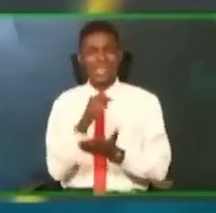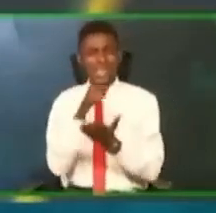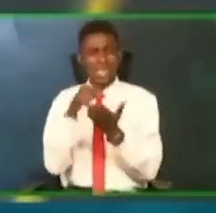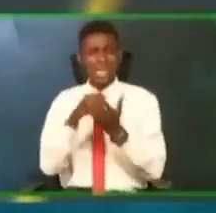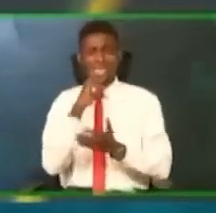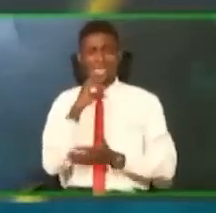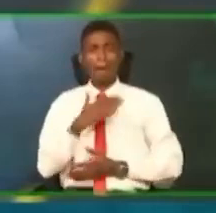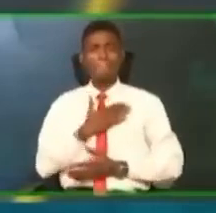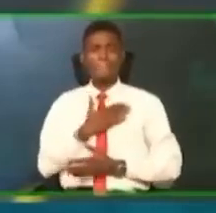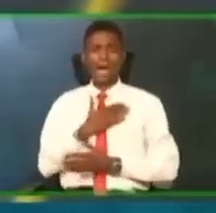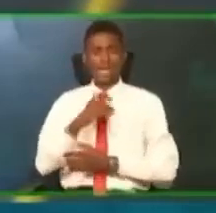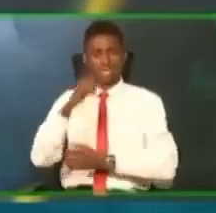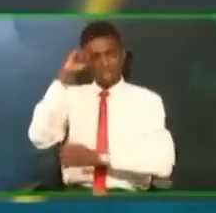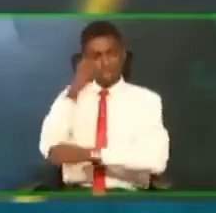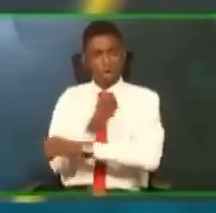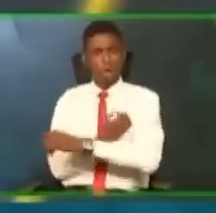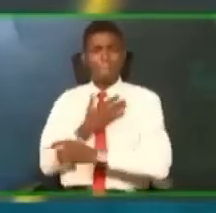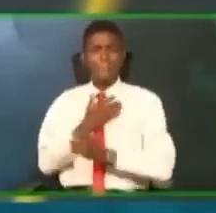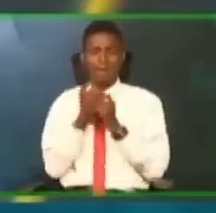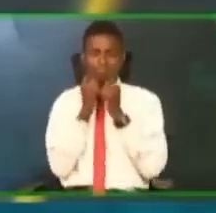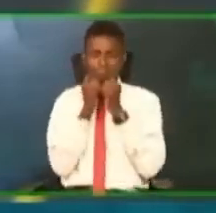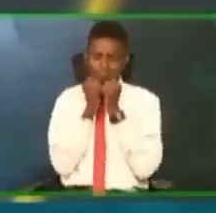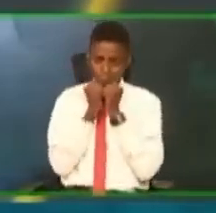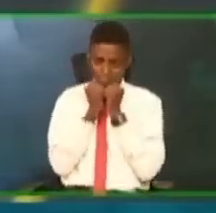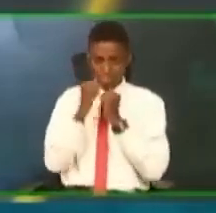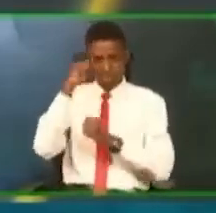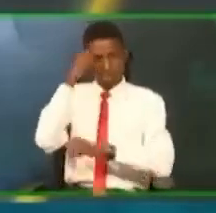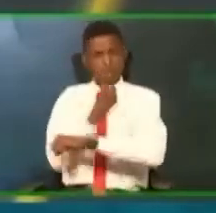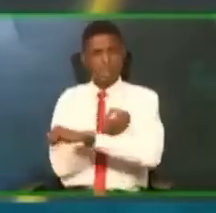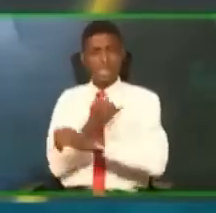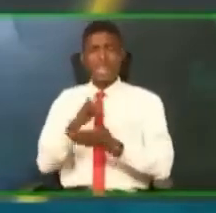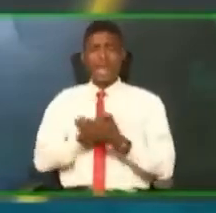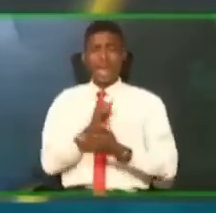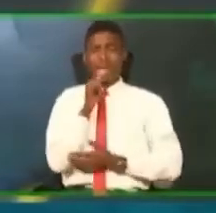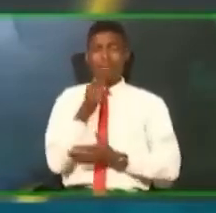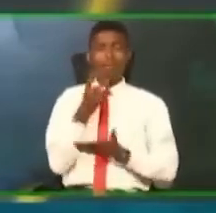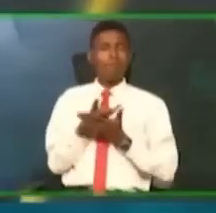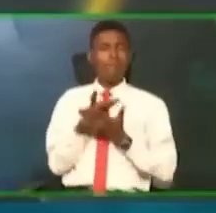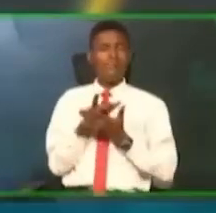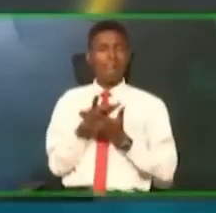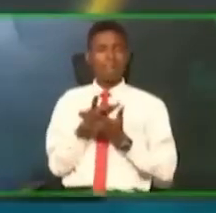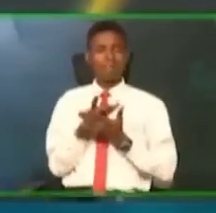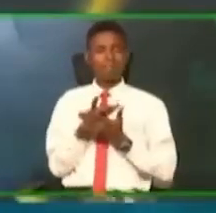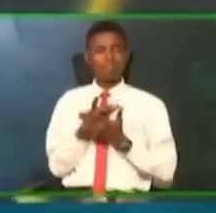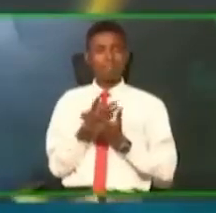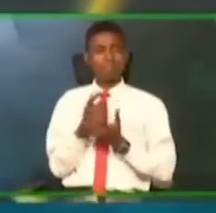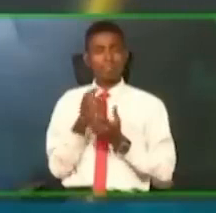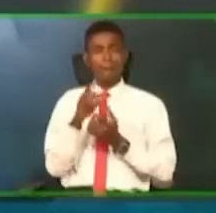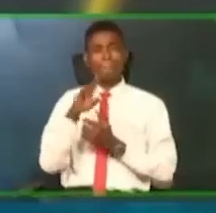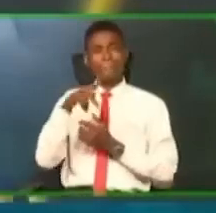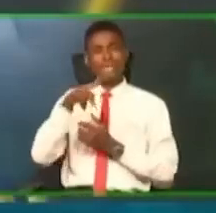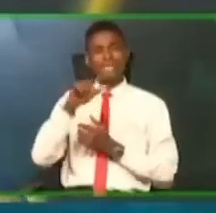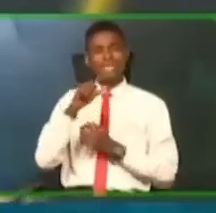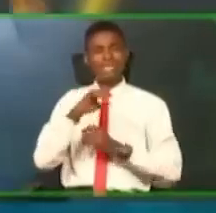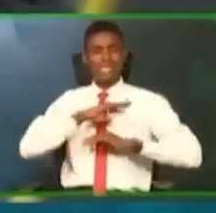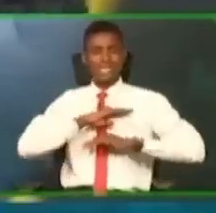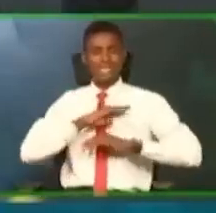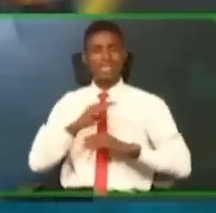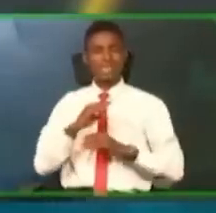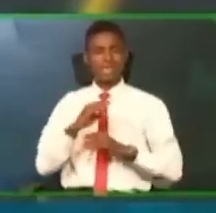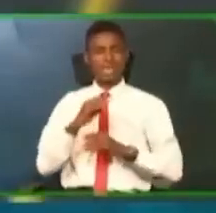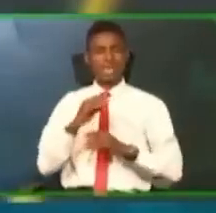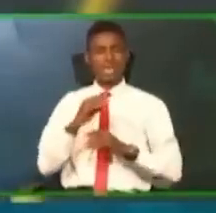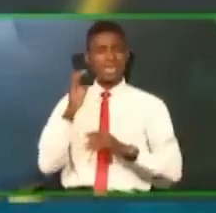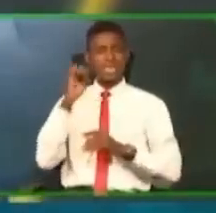son, in whom I am well pleased. Then he says, hear ye him. My question is, were they